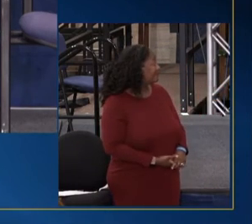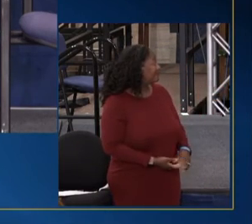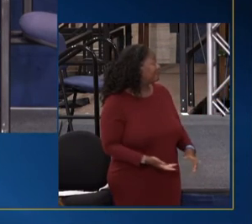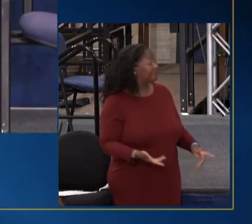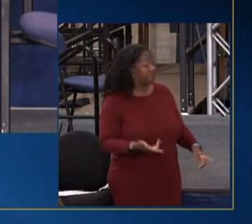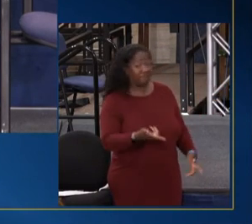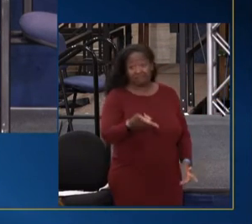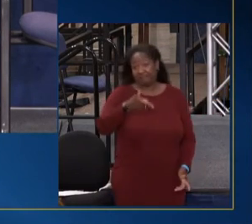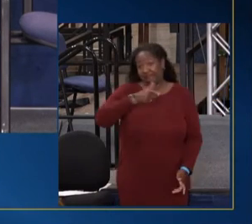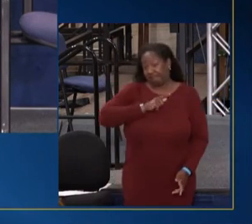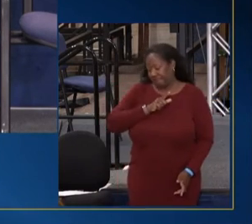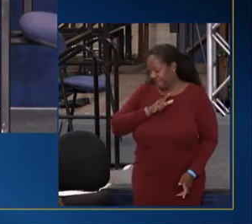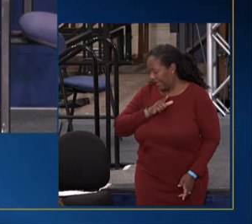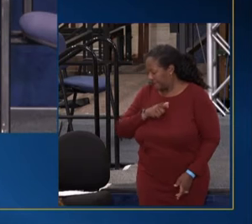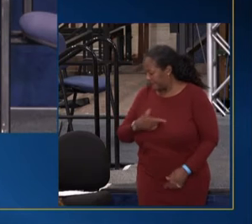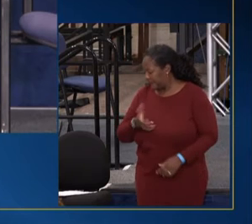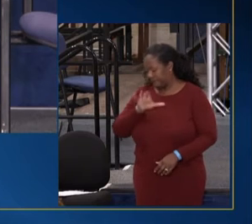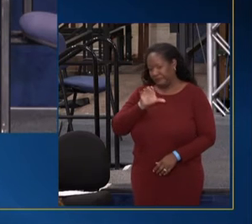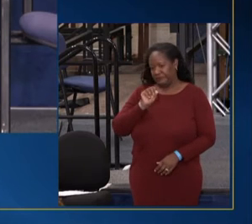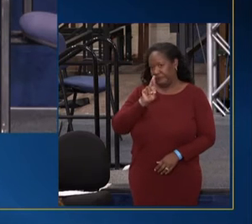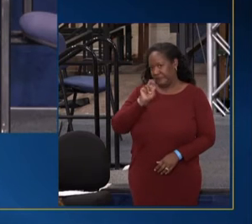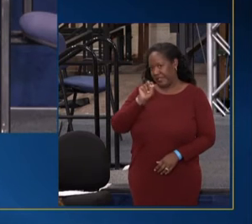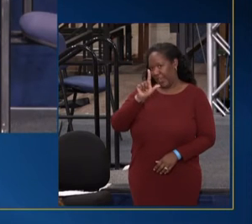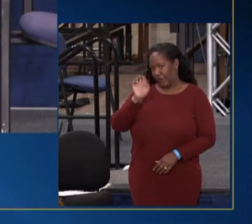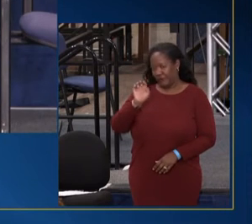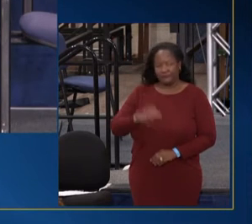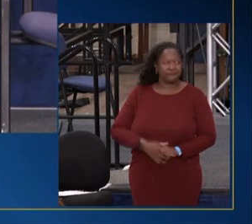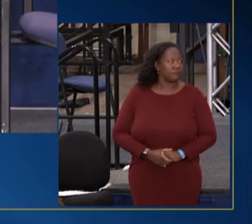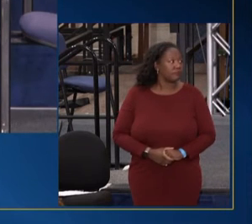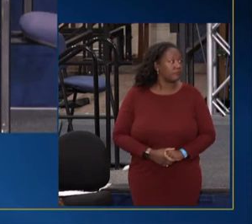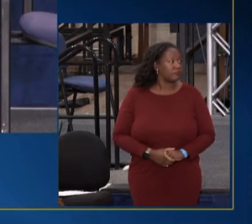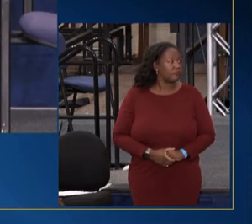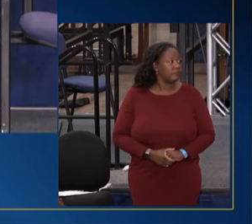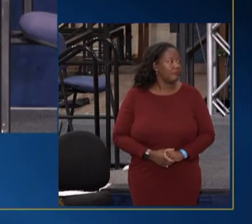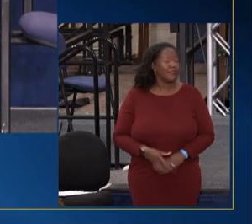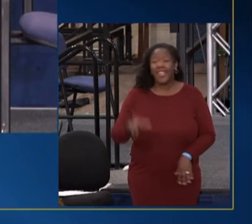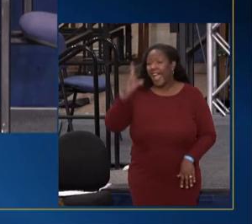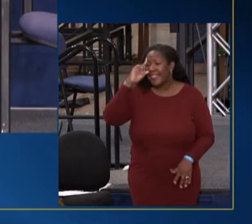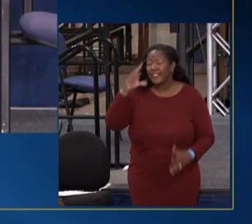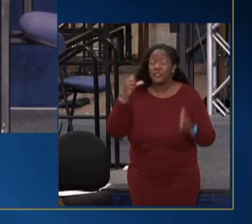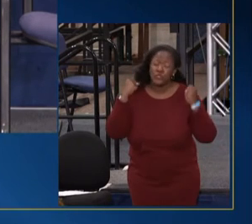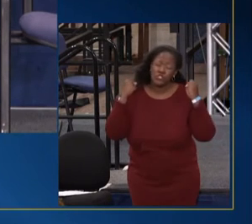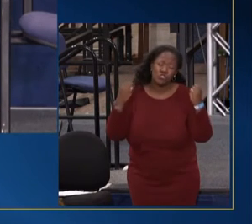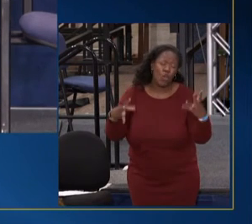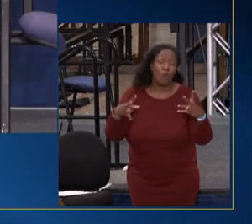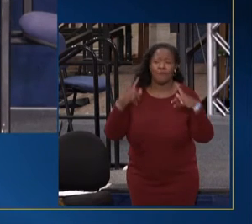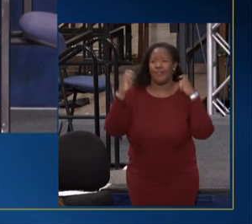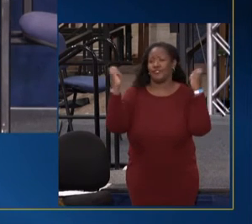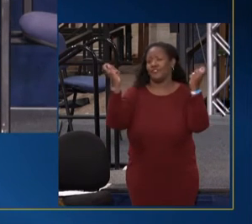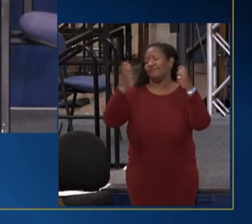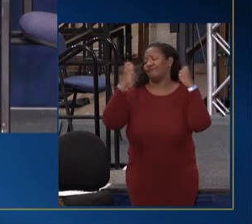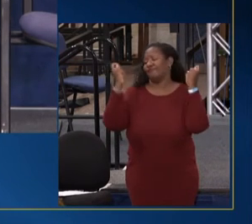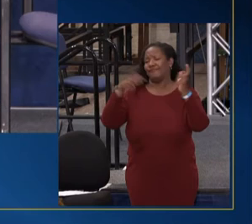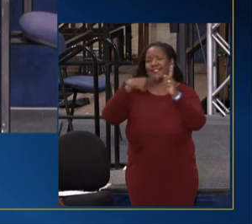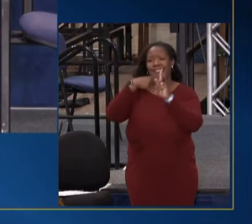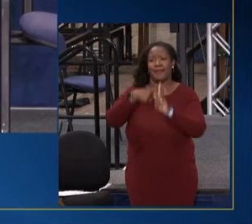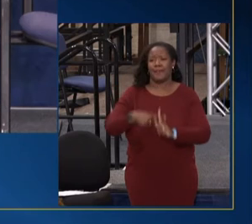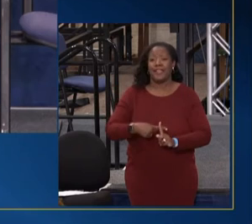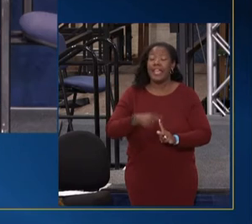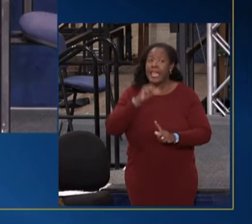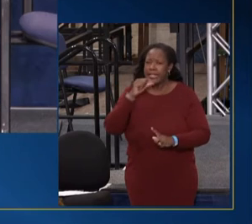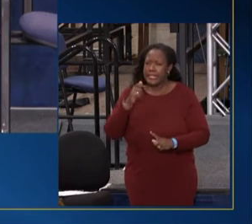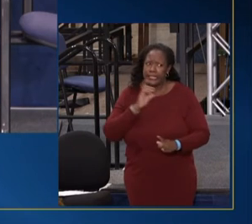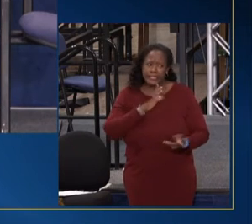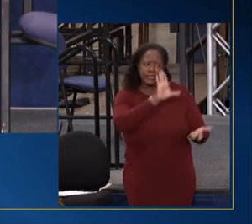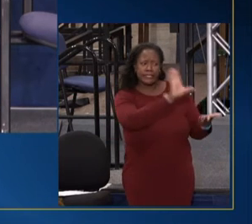I'm happy to. Look, I think that there is so much to celebrate. That doesn't in any way diminish the